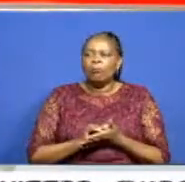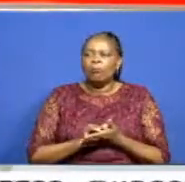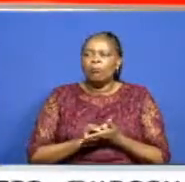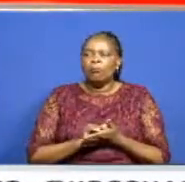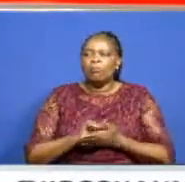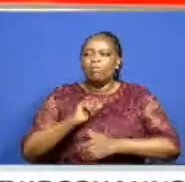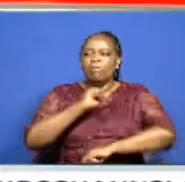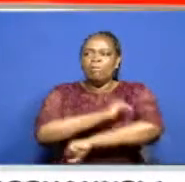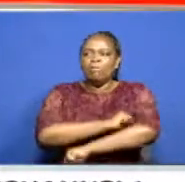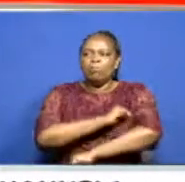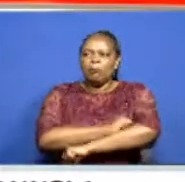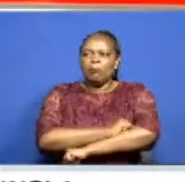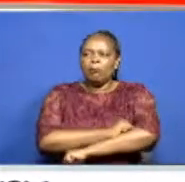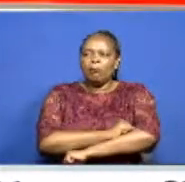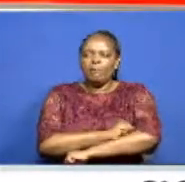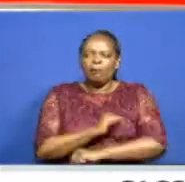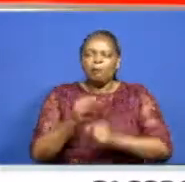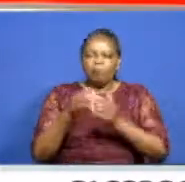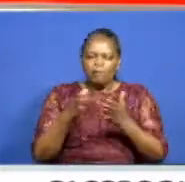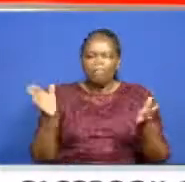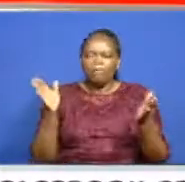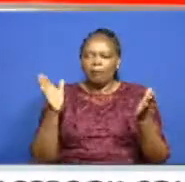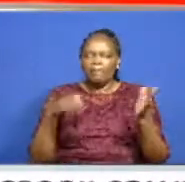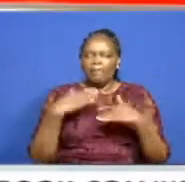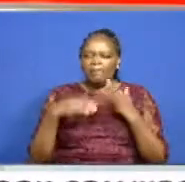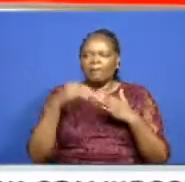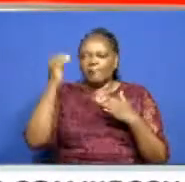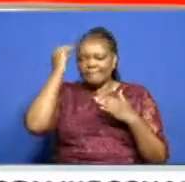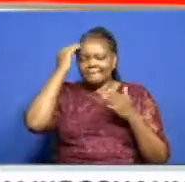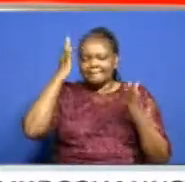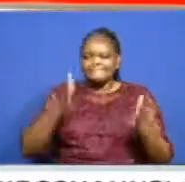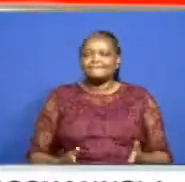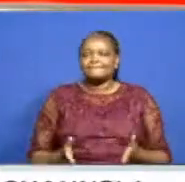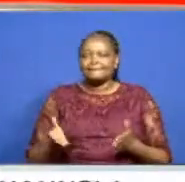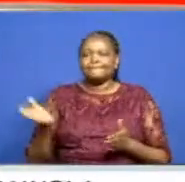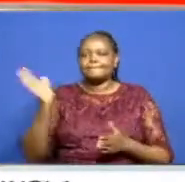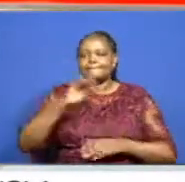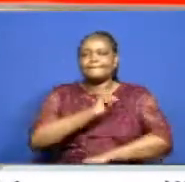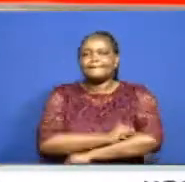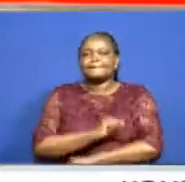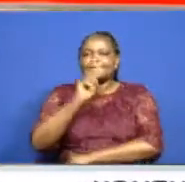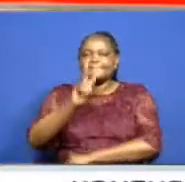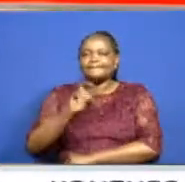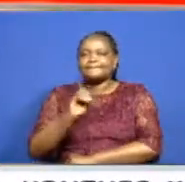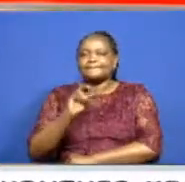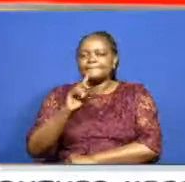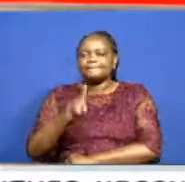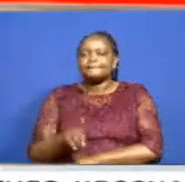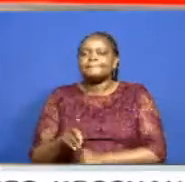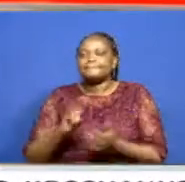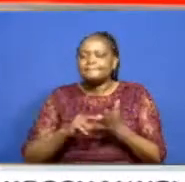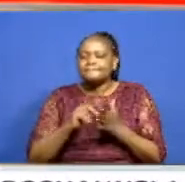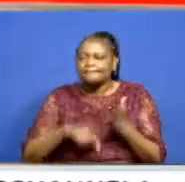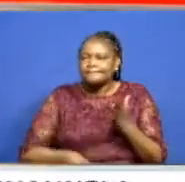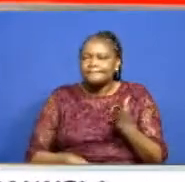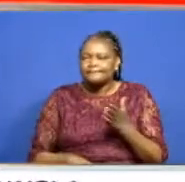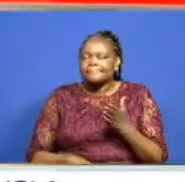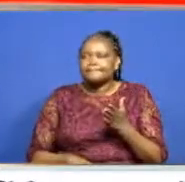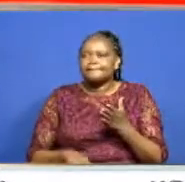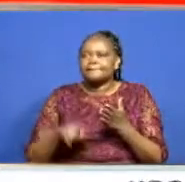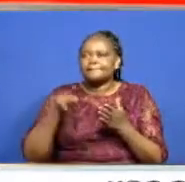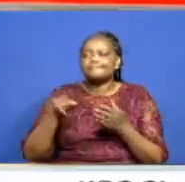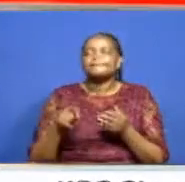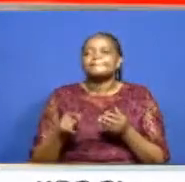school to open and all learners to be in school by 2021. What that one calls for is an